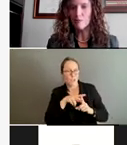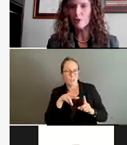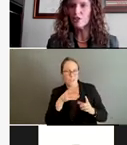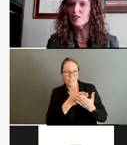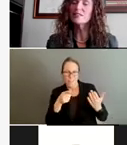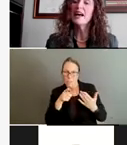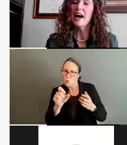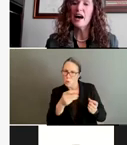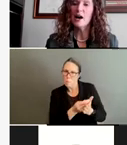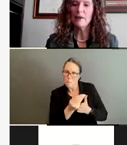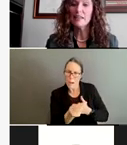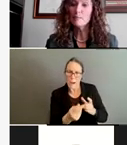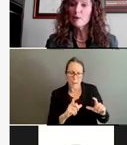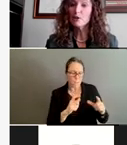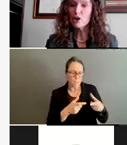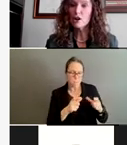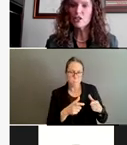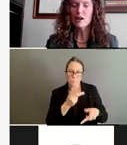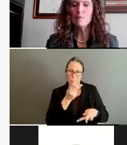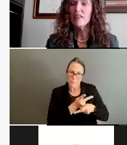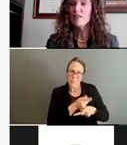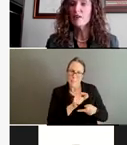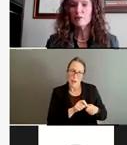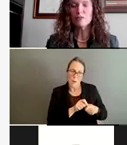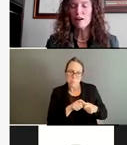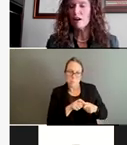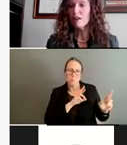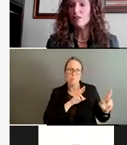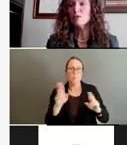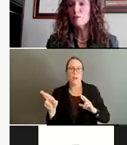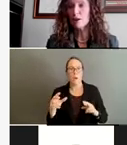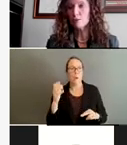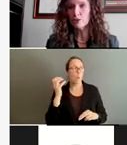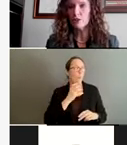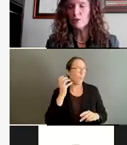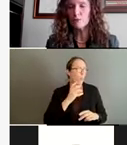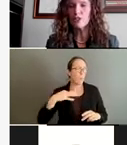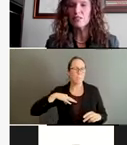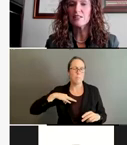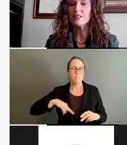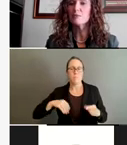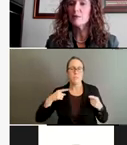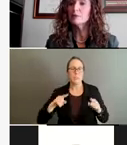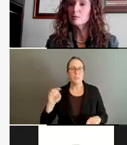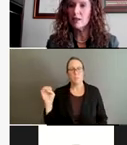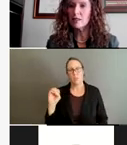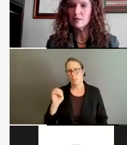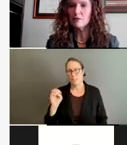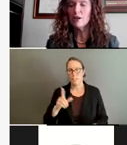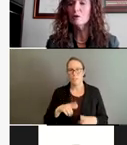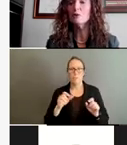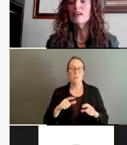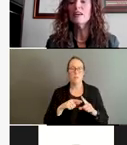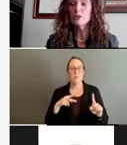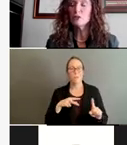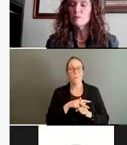that you can purchase and keep those charged up. Those are super helpful during an emergency to be able to plug in